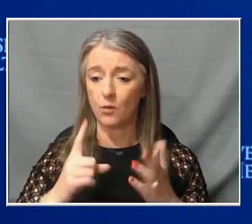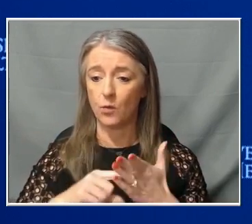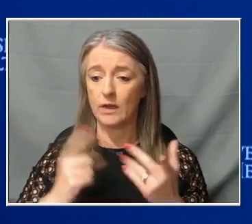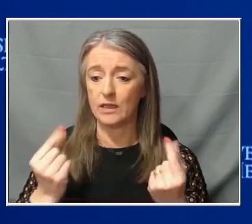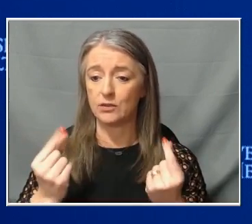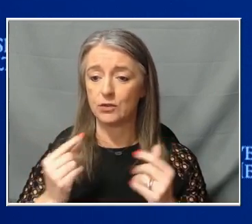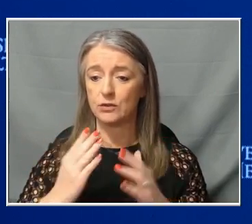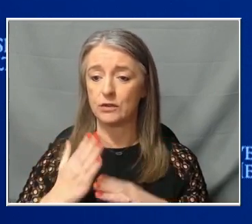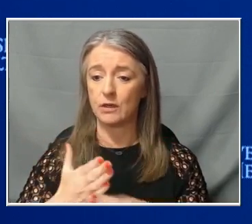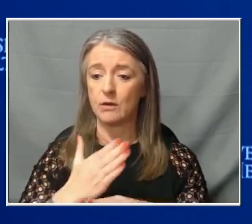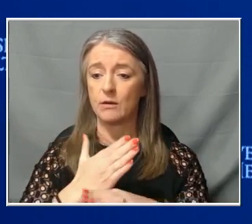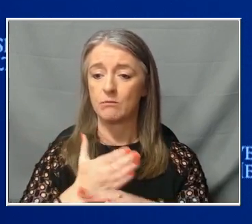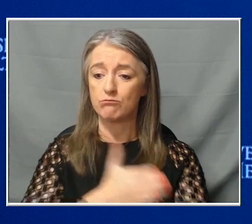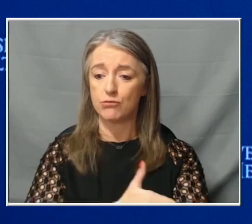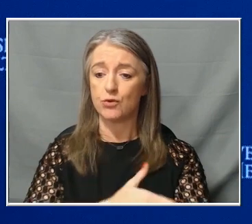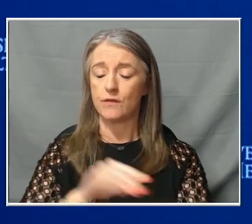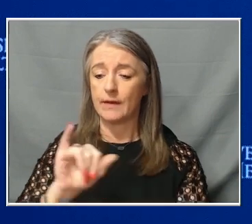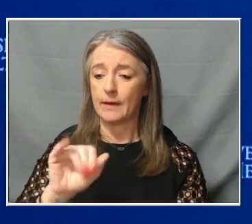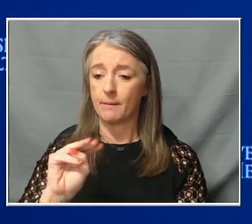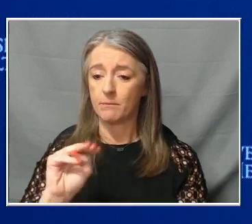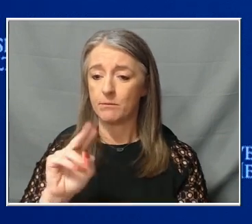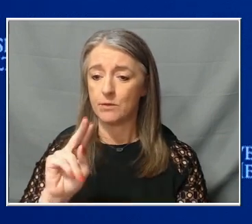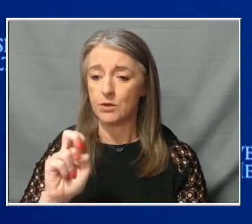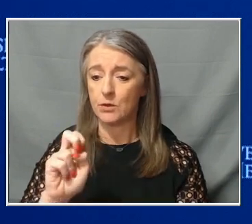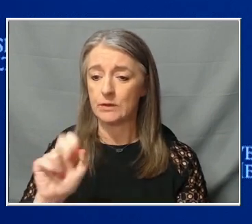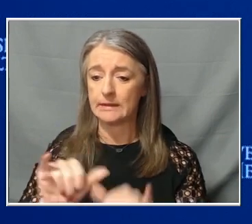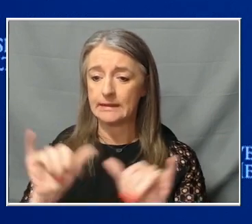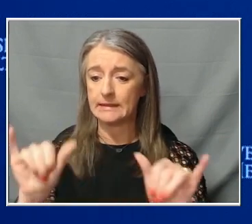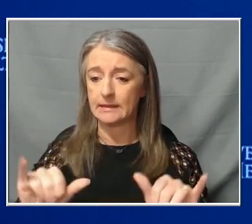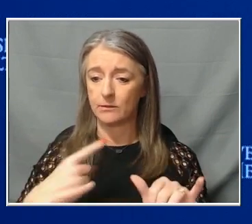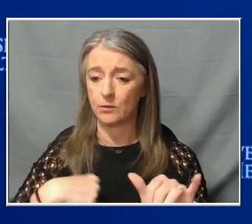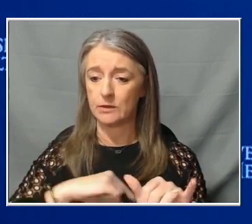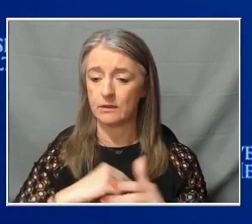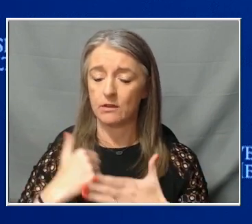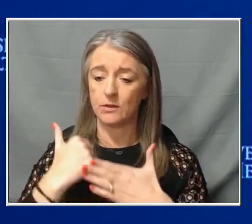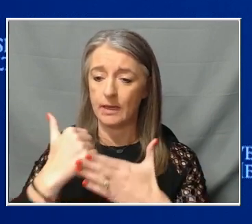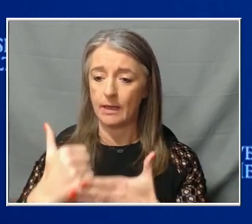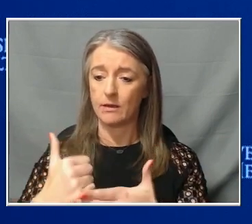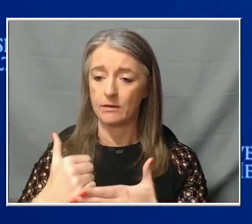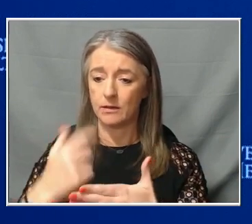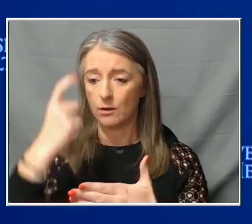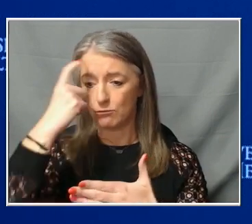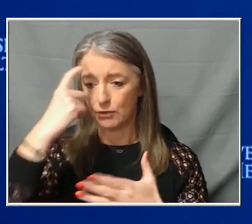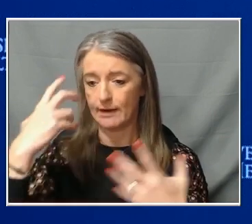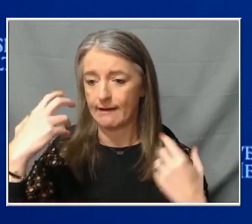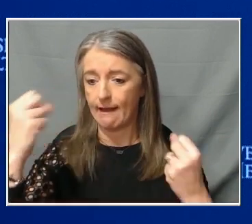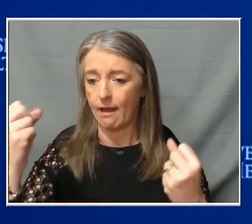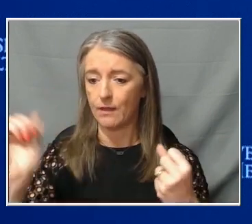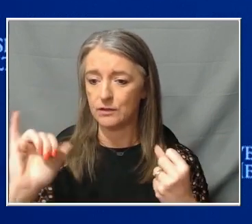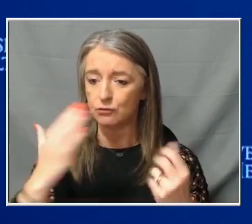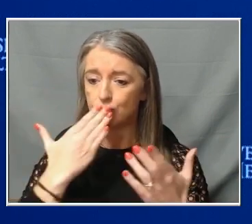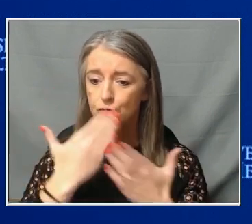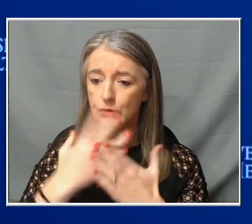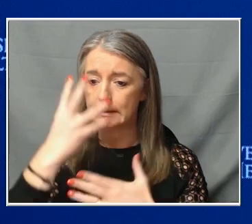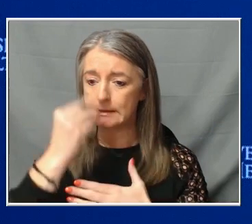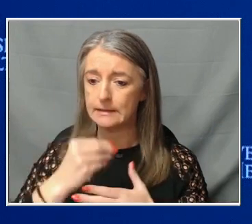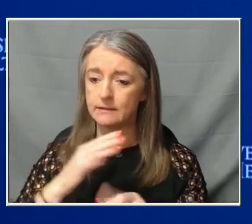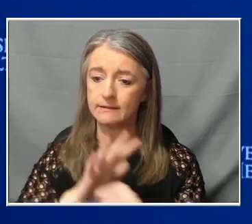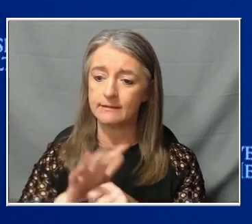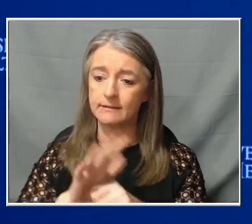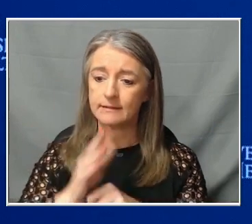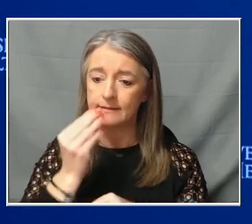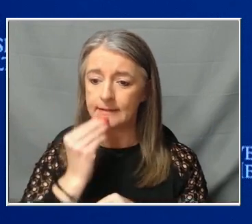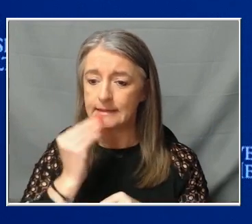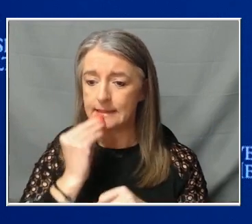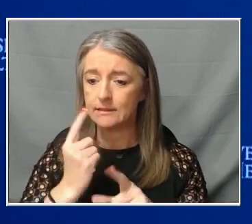immune system. Doing those things are the same things that will also help improve your brain health as well. Good rest, adequate nutrition,